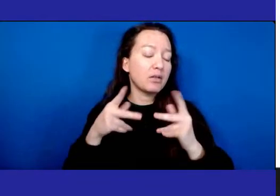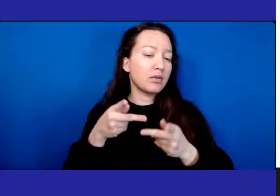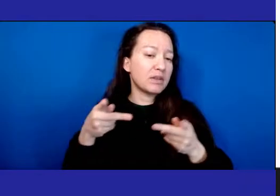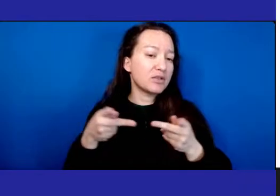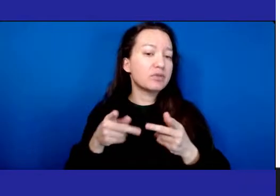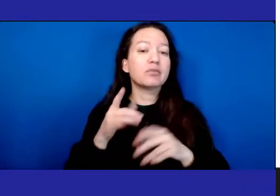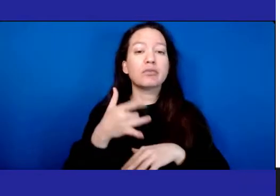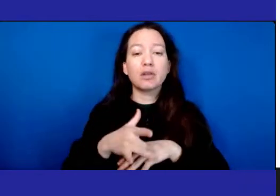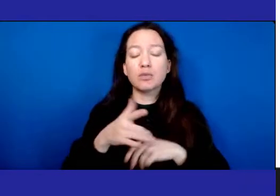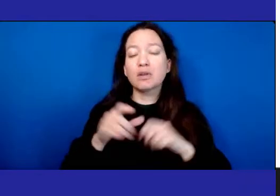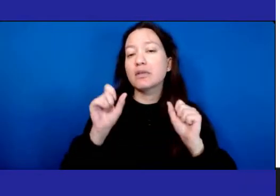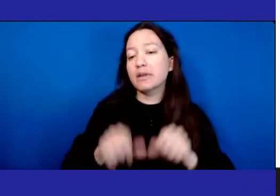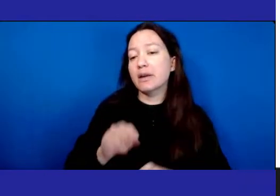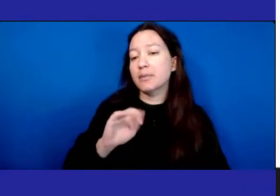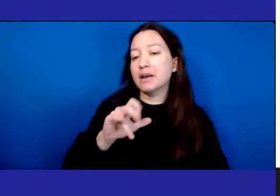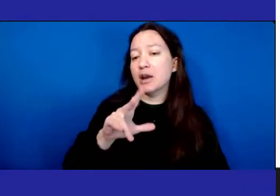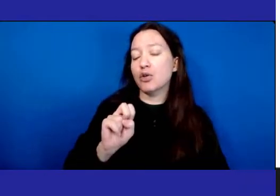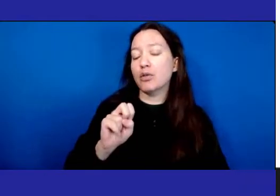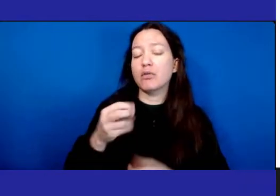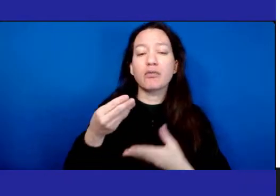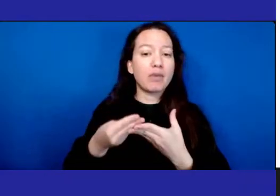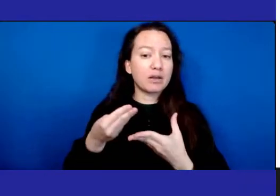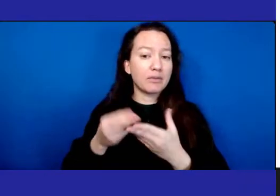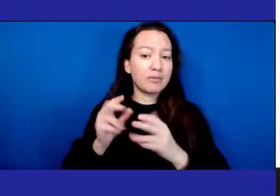for Medicare funding.